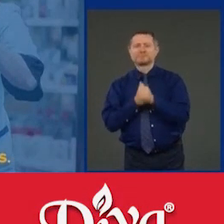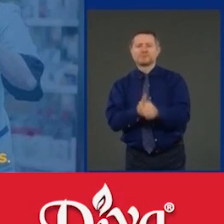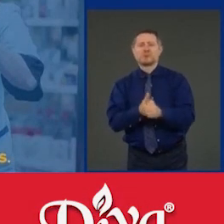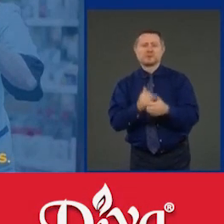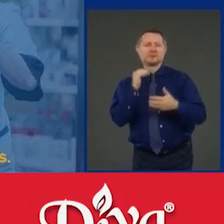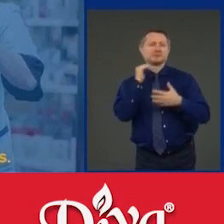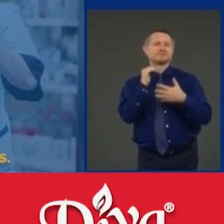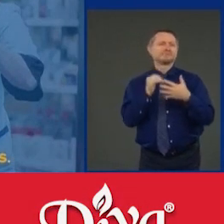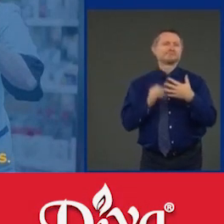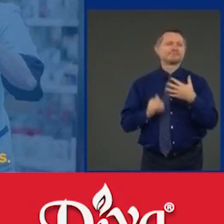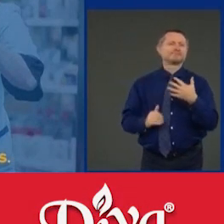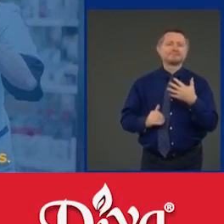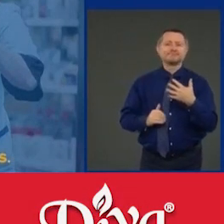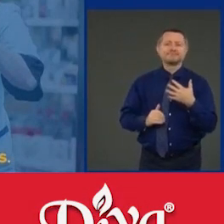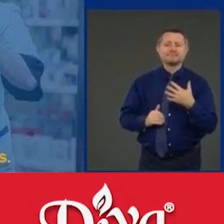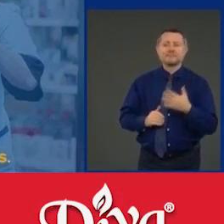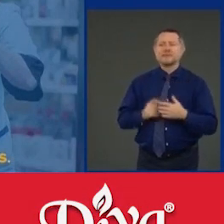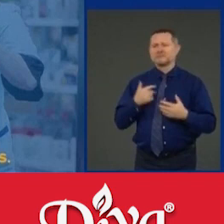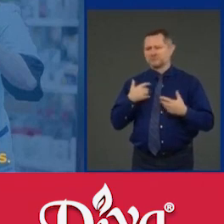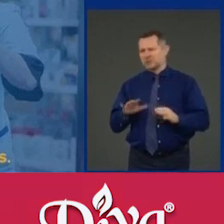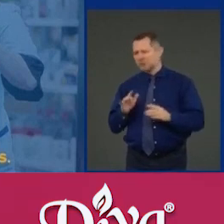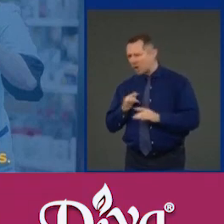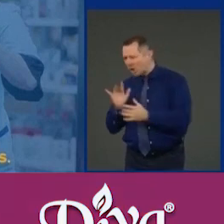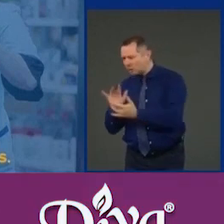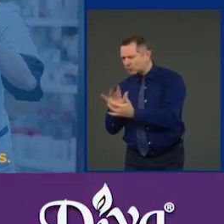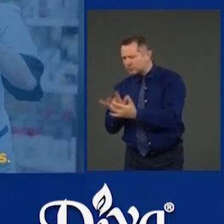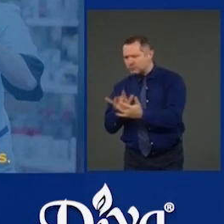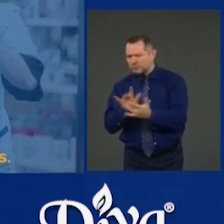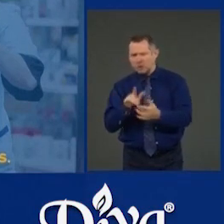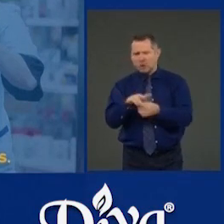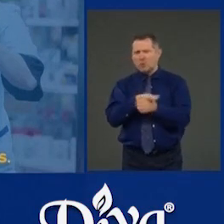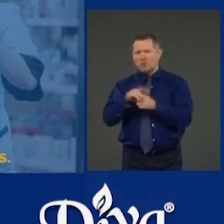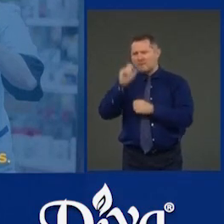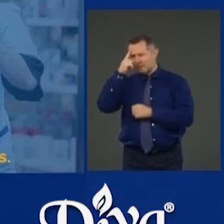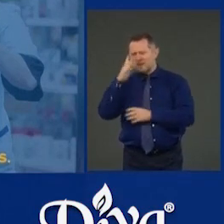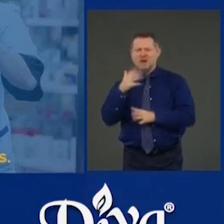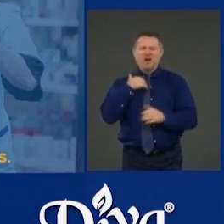this conversation with local governments all across the state 5 times a day.